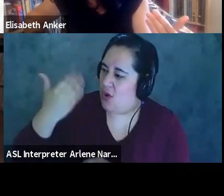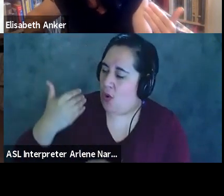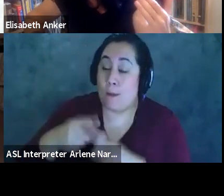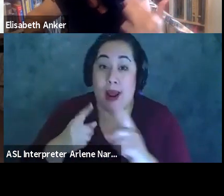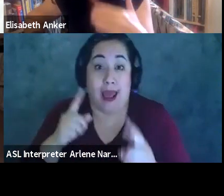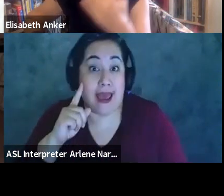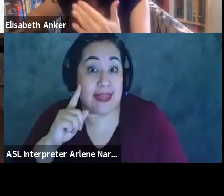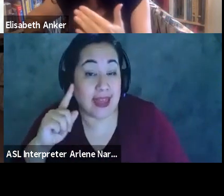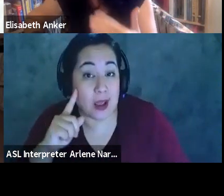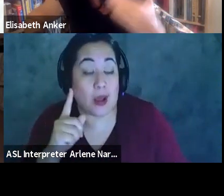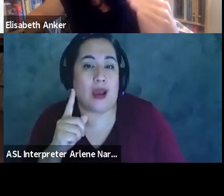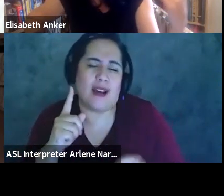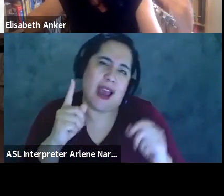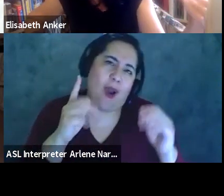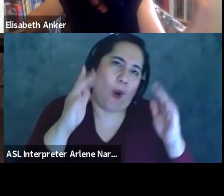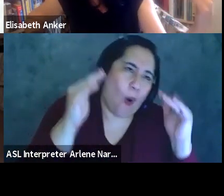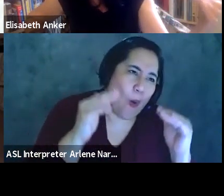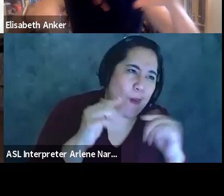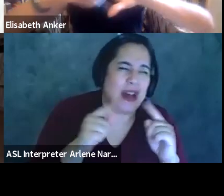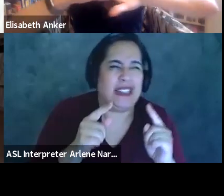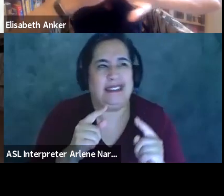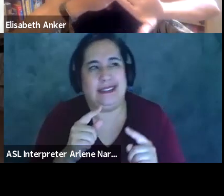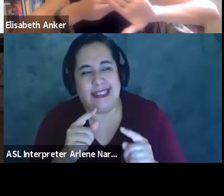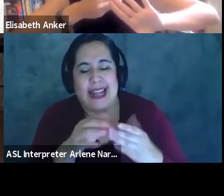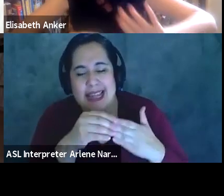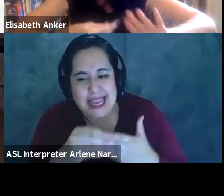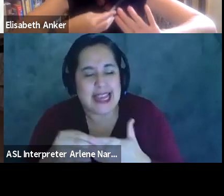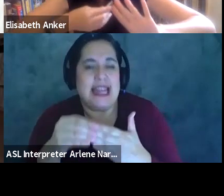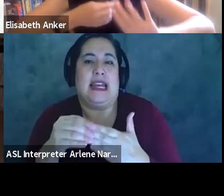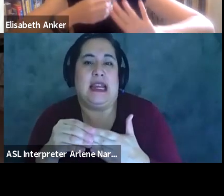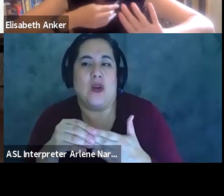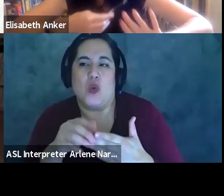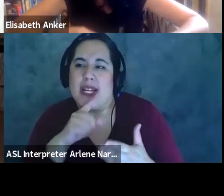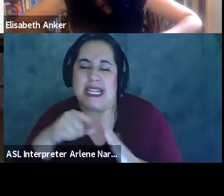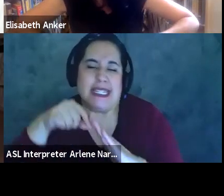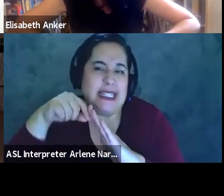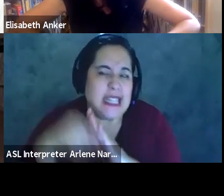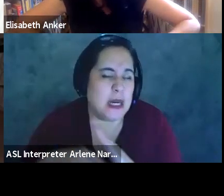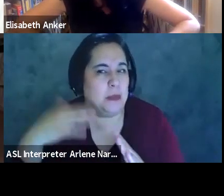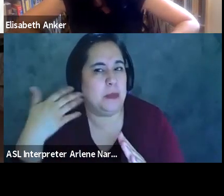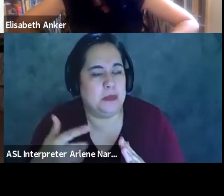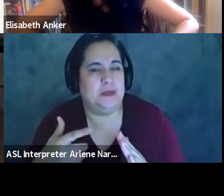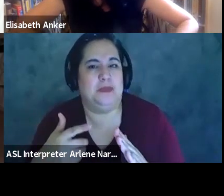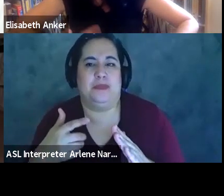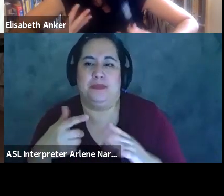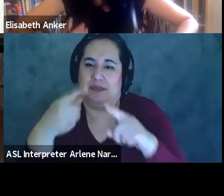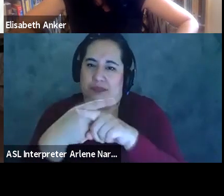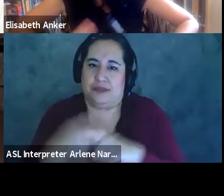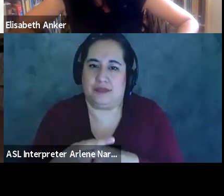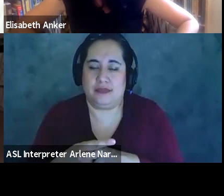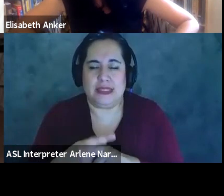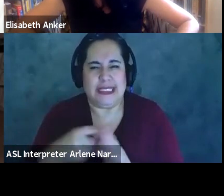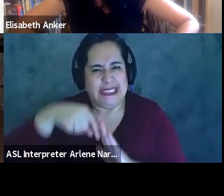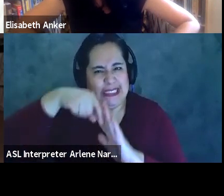think is both hopeful and is leading somewhat in this kind of really deep existential opposition, which is this